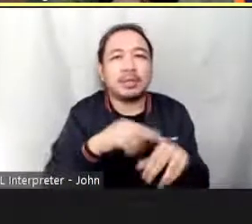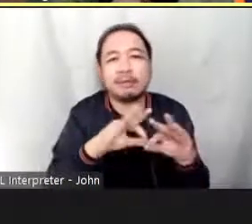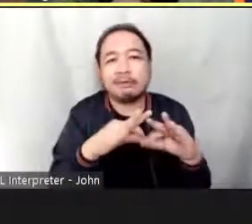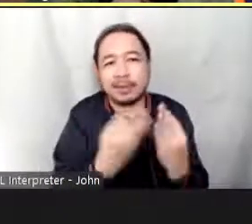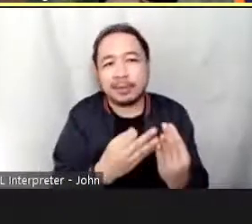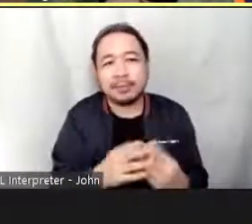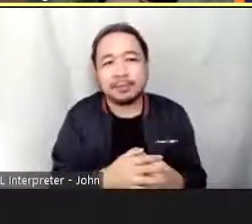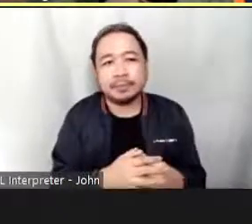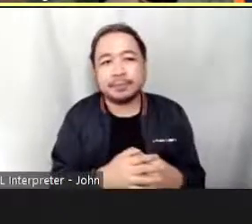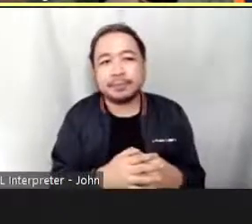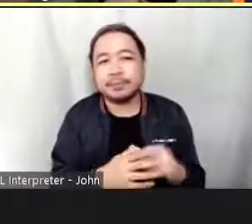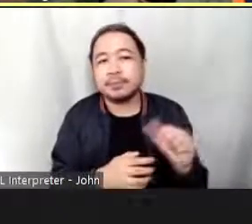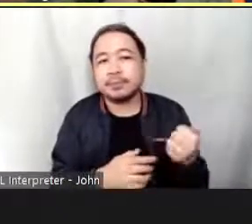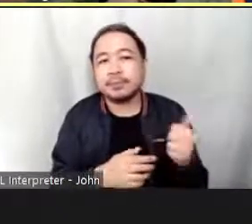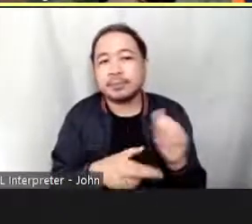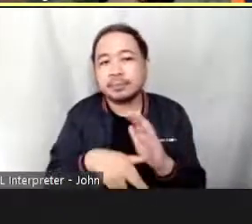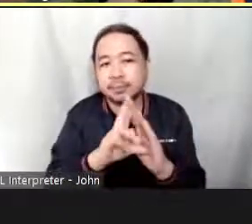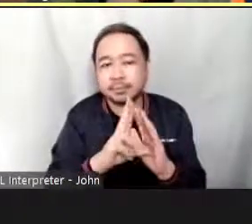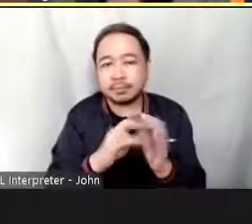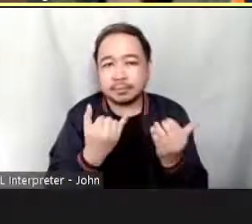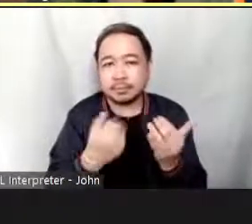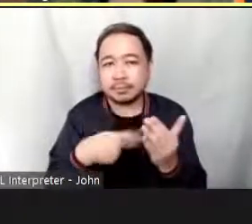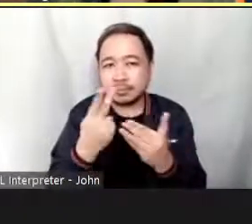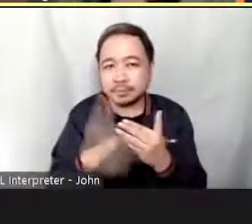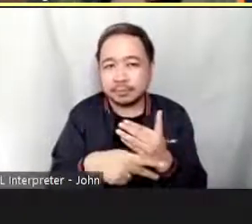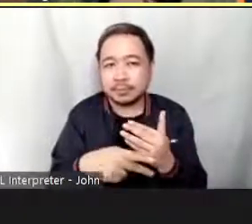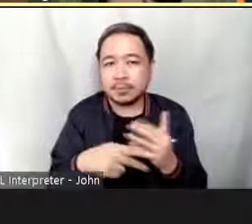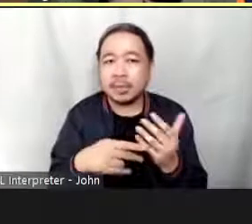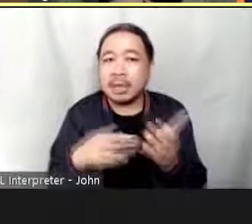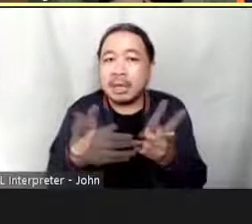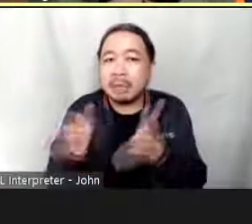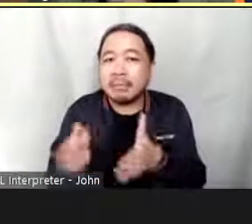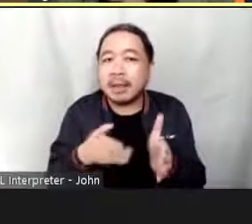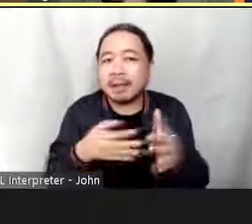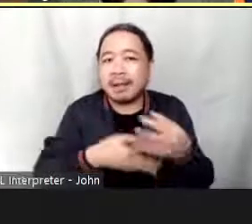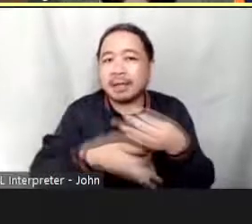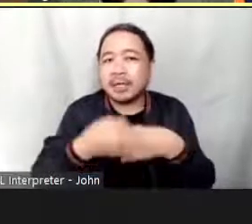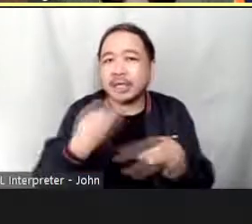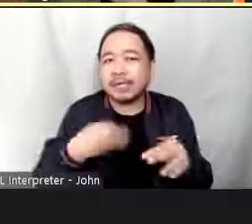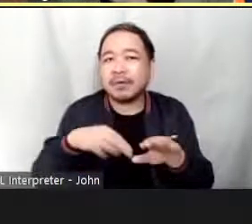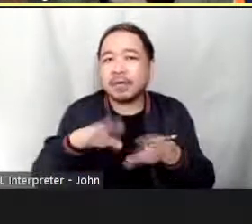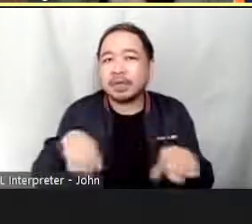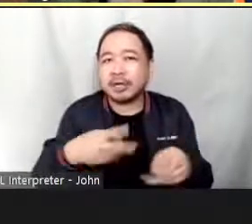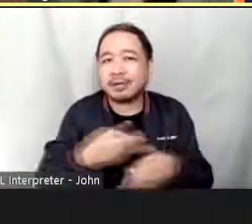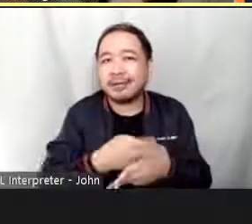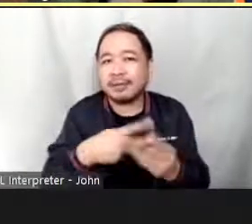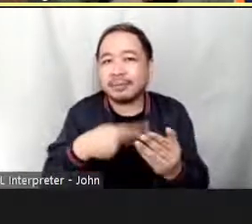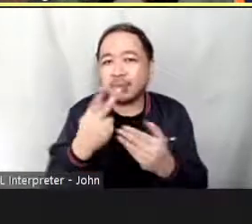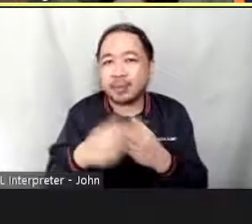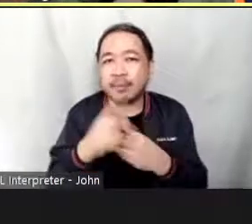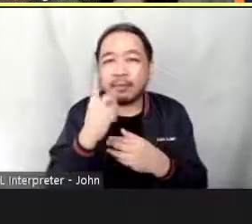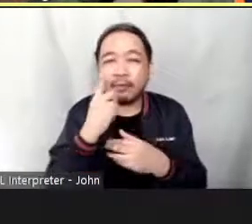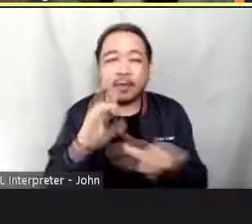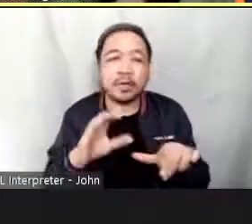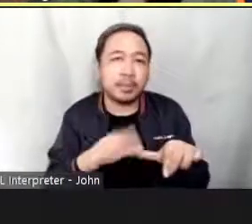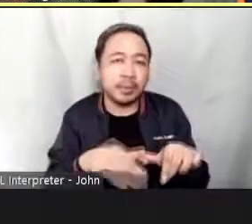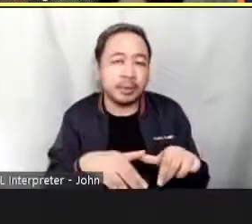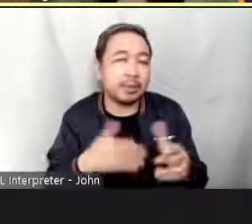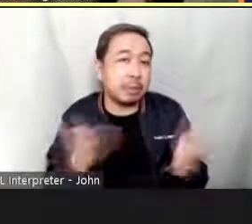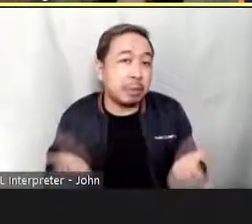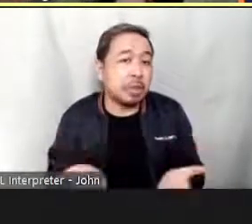and design alternative childcare programs for children with disability that promote stable, long-term,